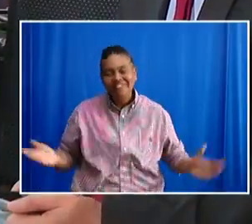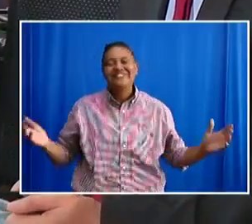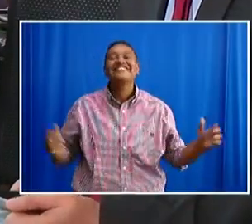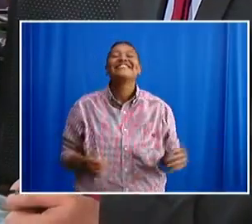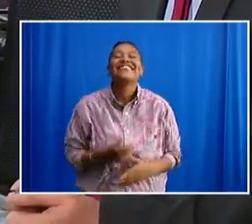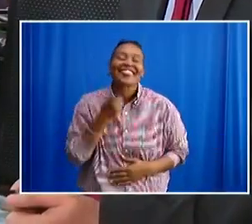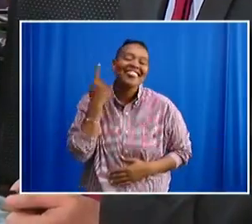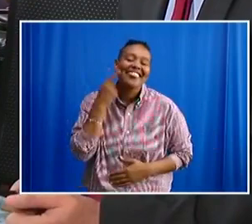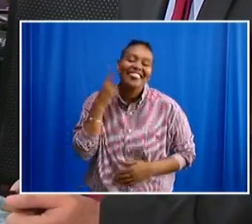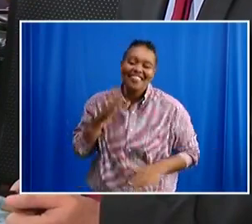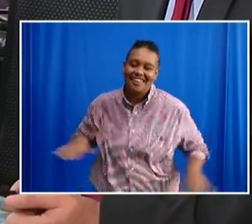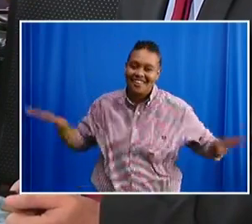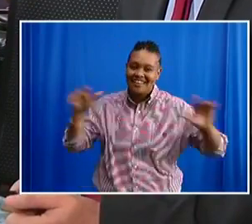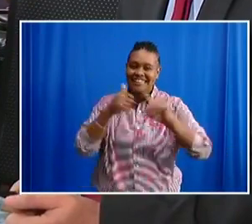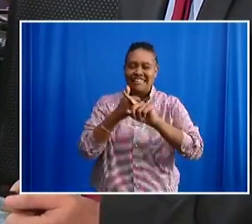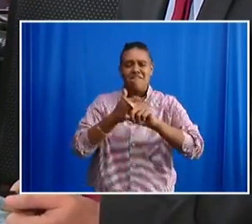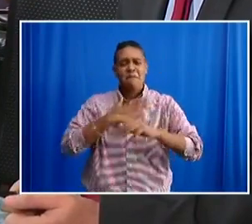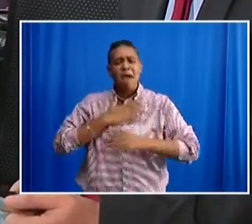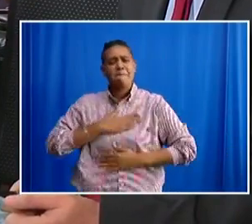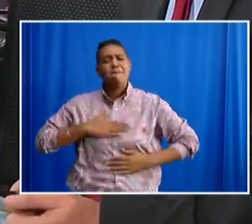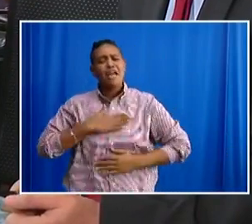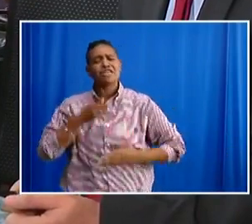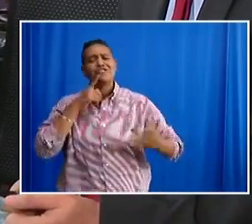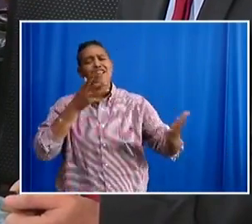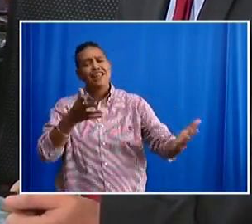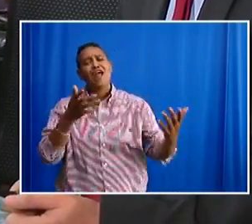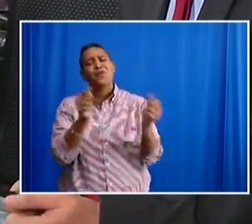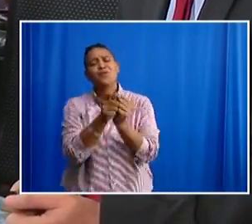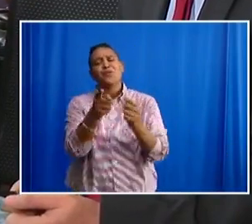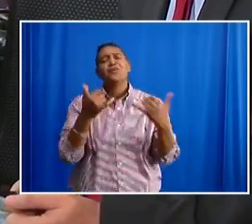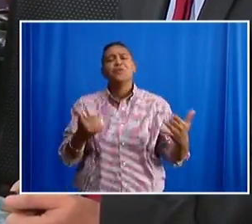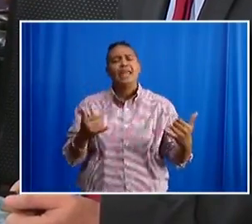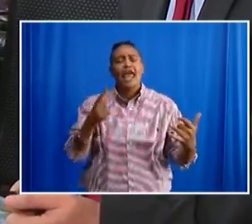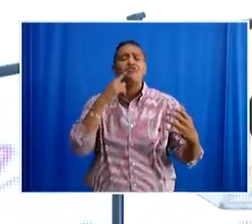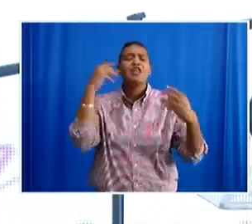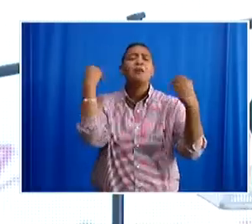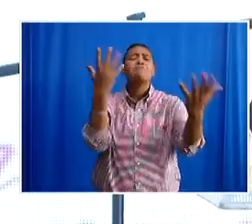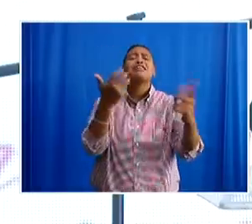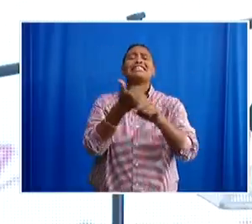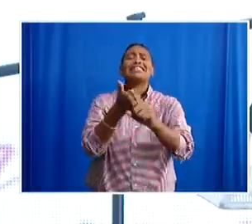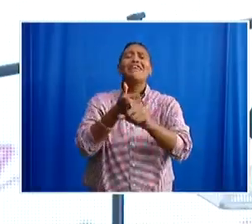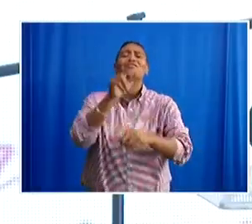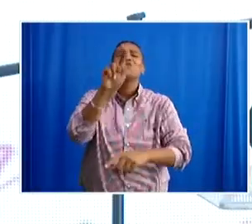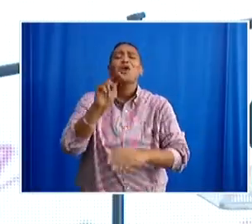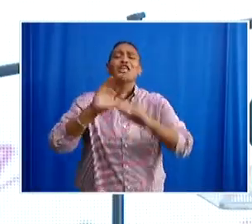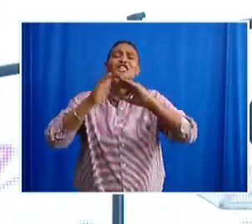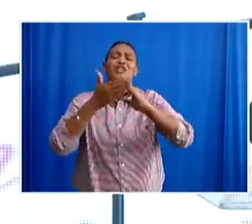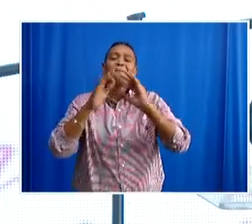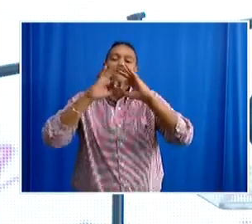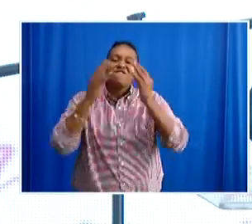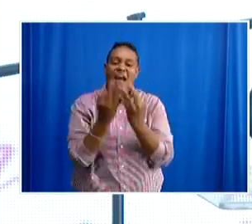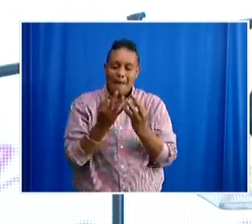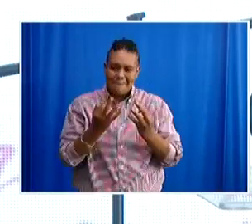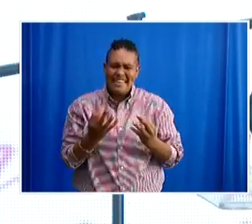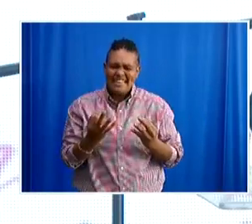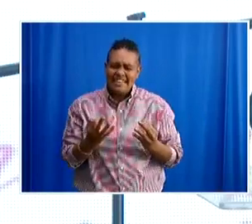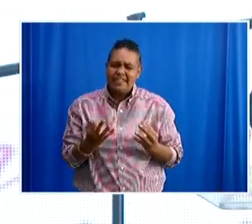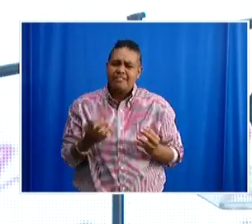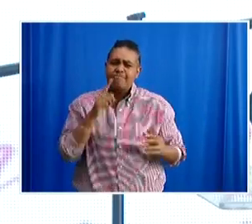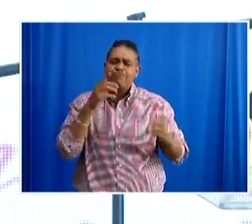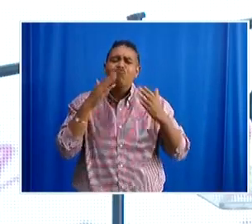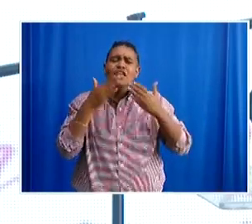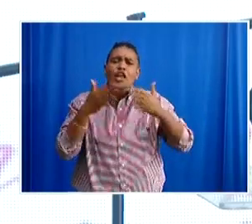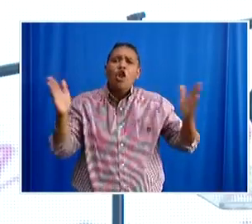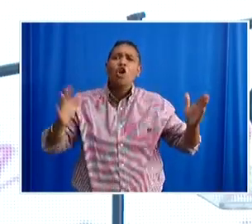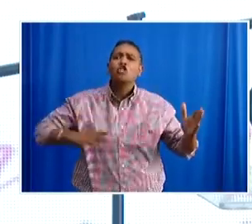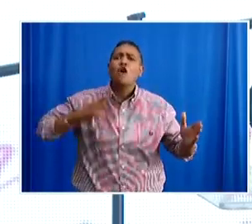It is my pleasure to be here with you today, representing the entire UN Jamaica family, and to launch